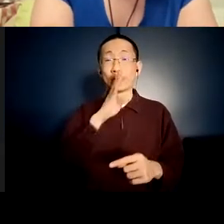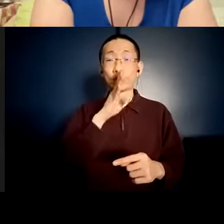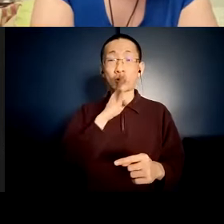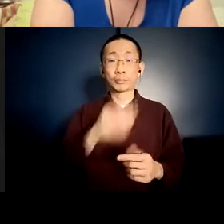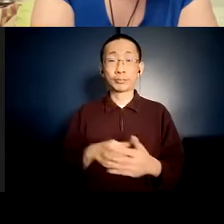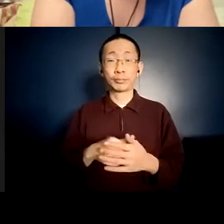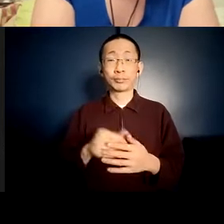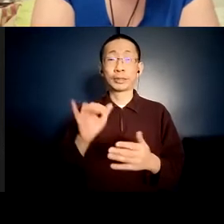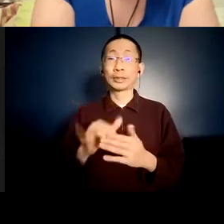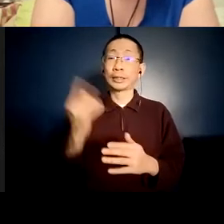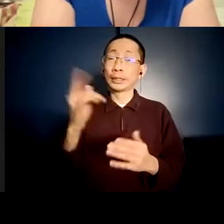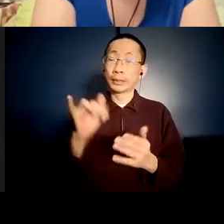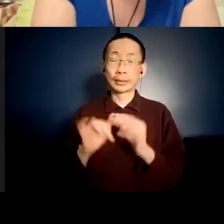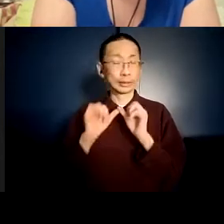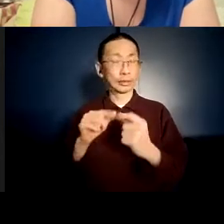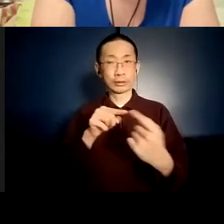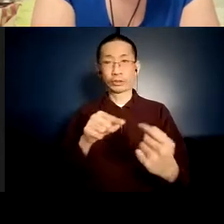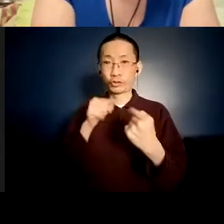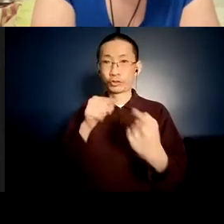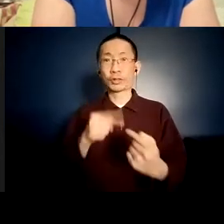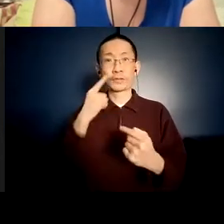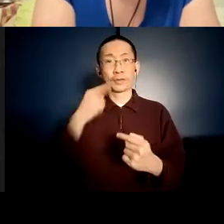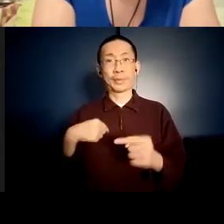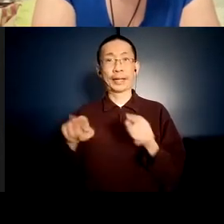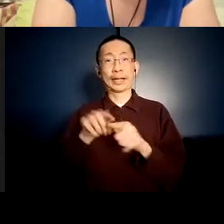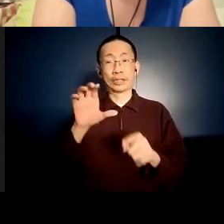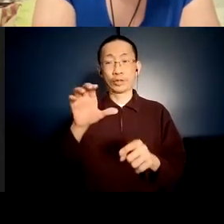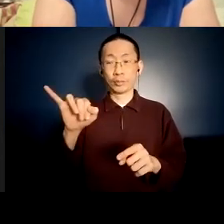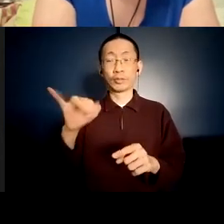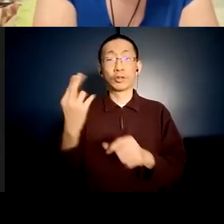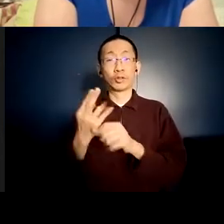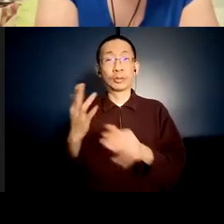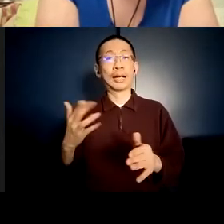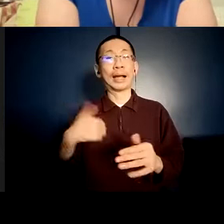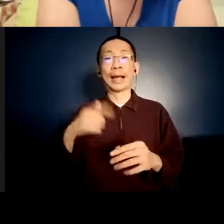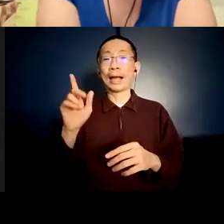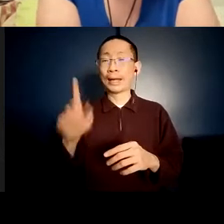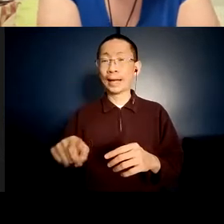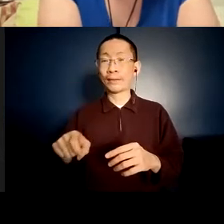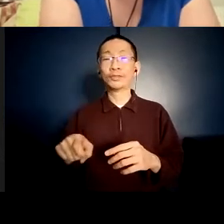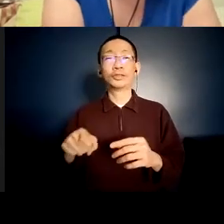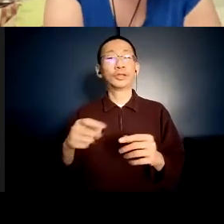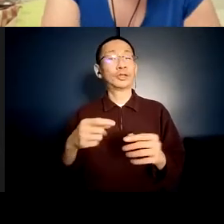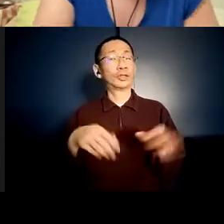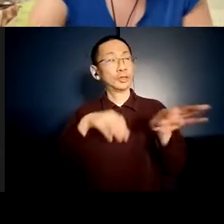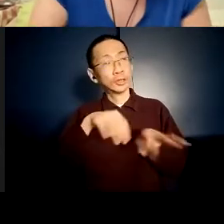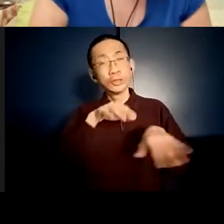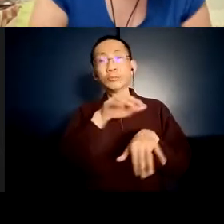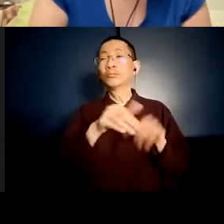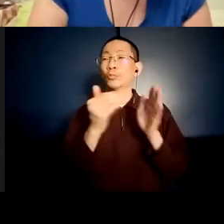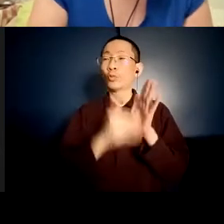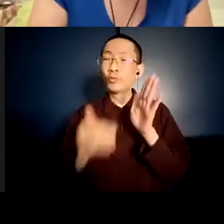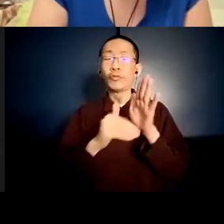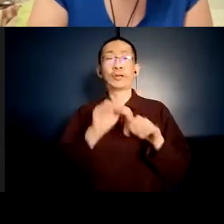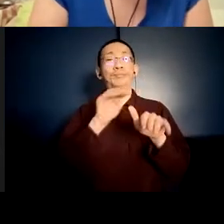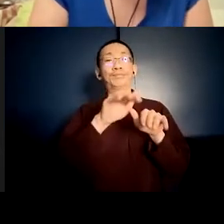is something that is a constant battle for me as a cochlear implant user. I am on a regular basis having to remind people that,